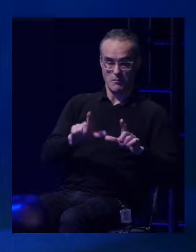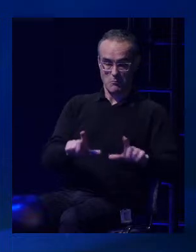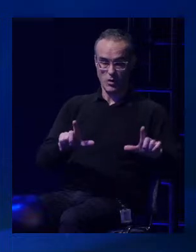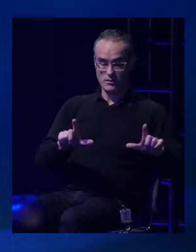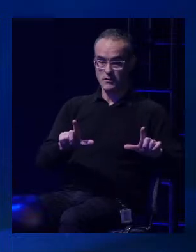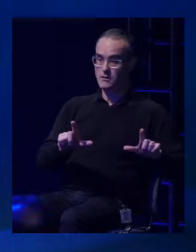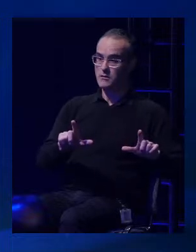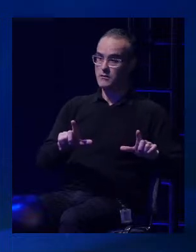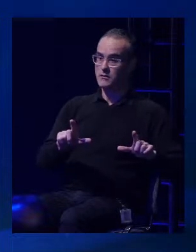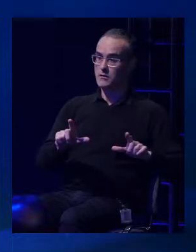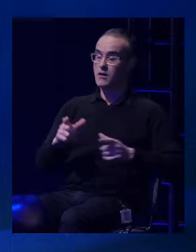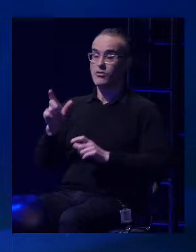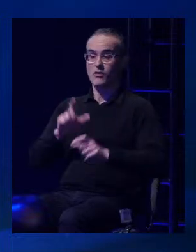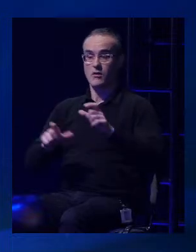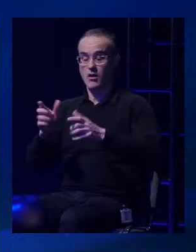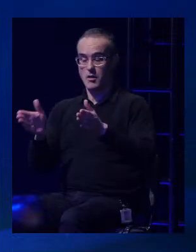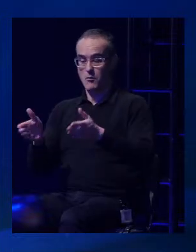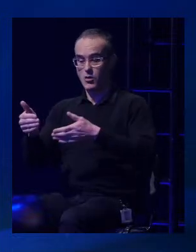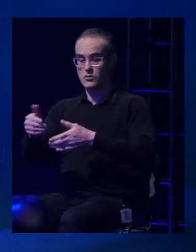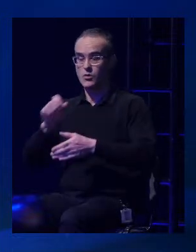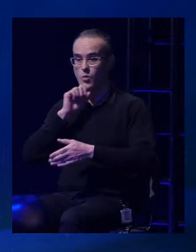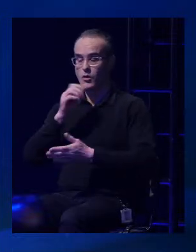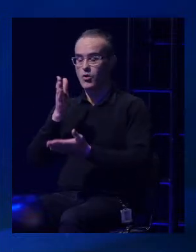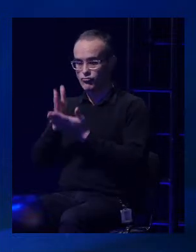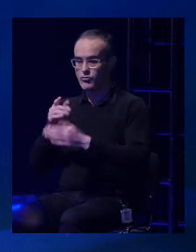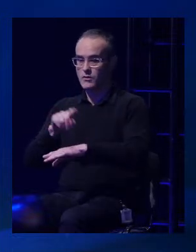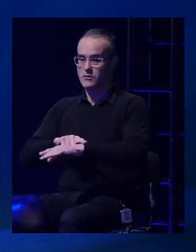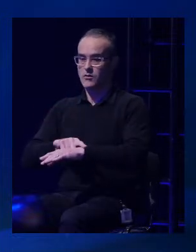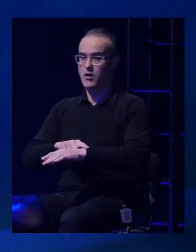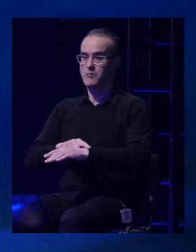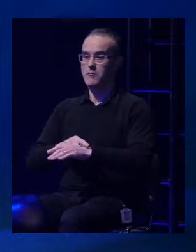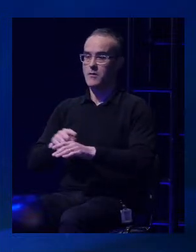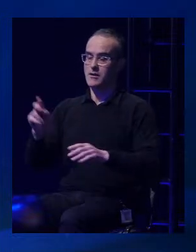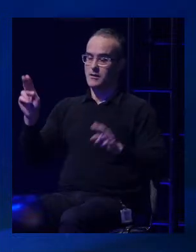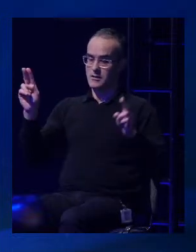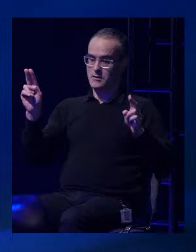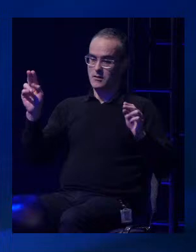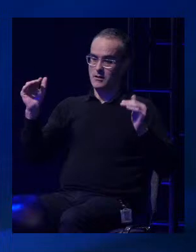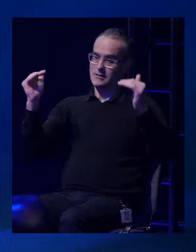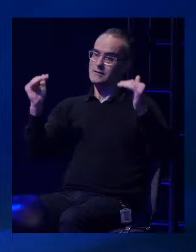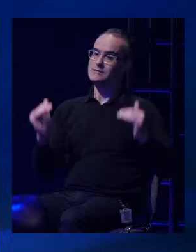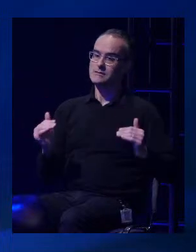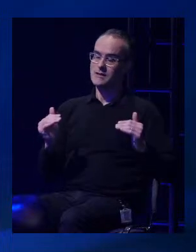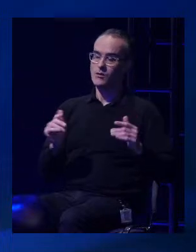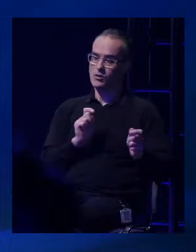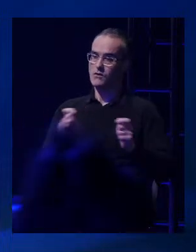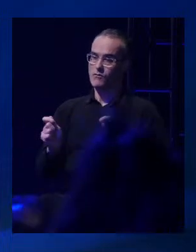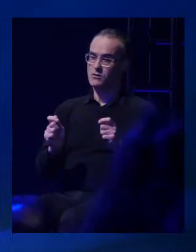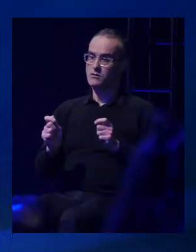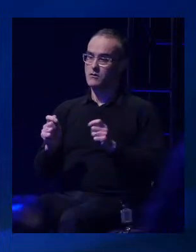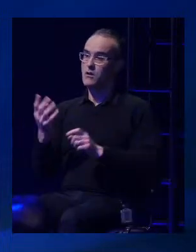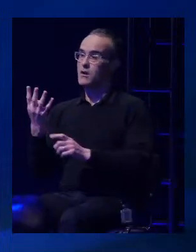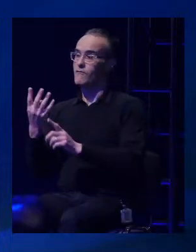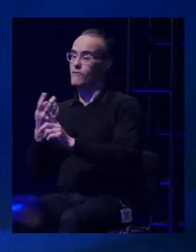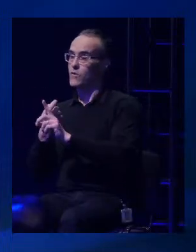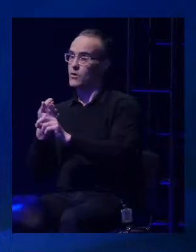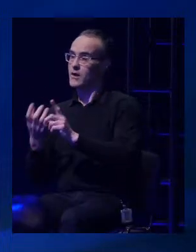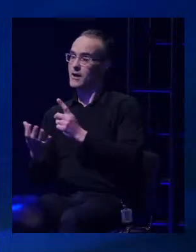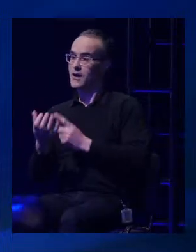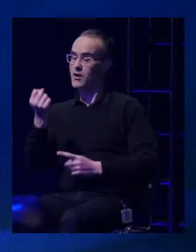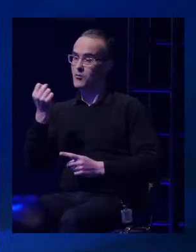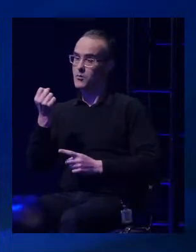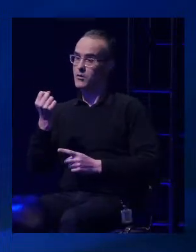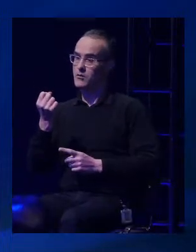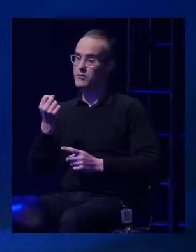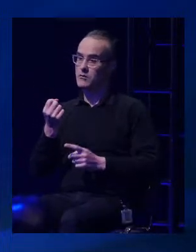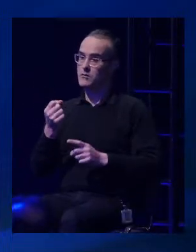went for, will provide real-time down conversion. And you can split the difference as well. You could have 4K output from the 12G SDI and a